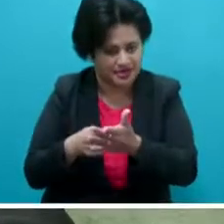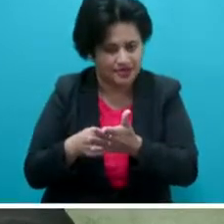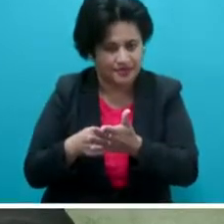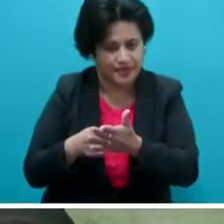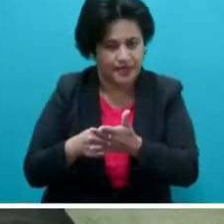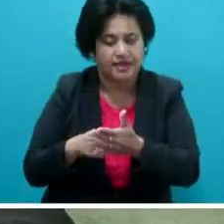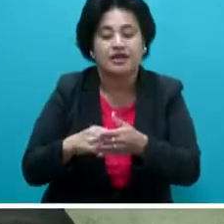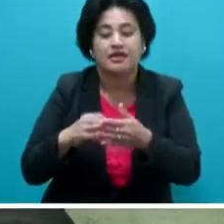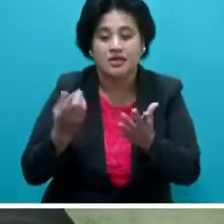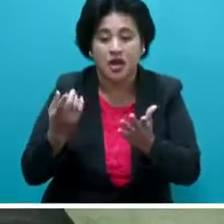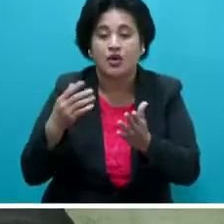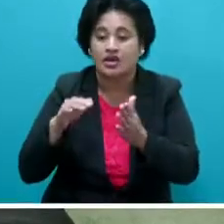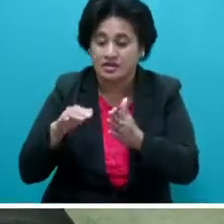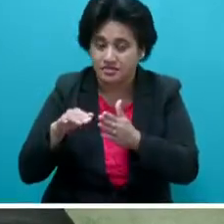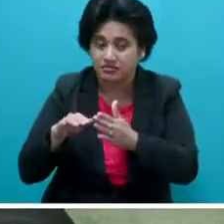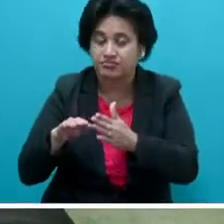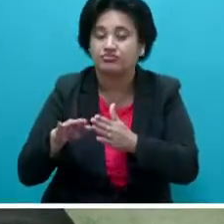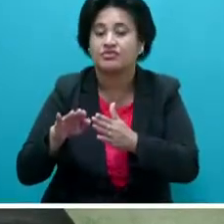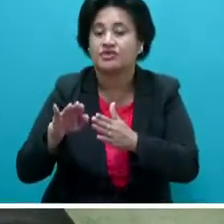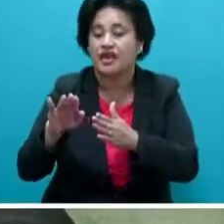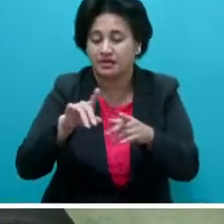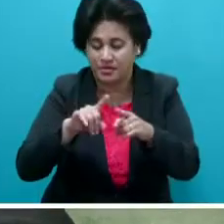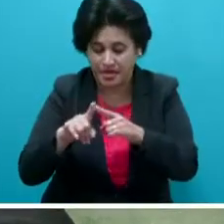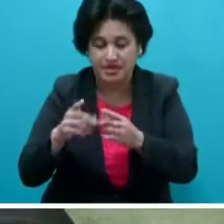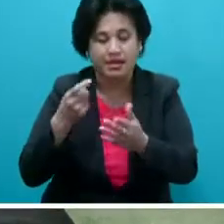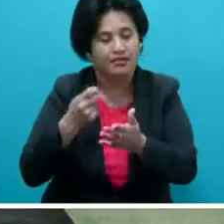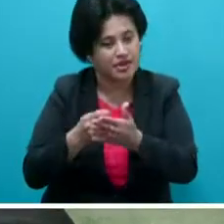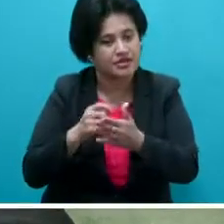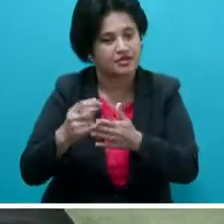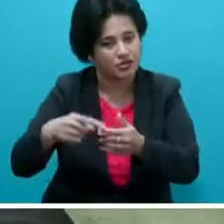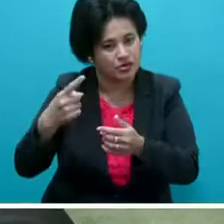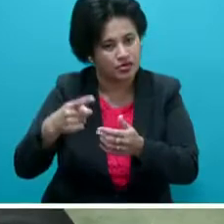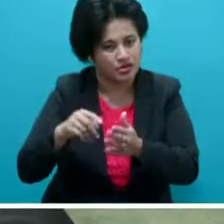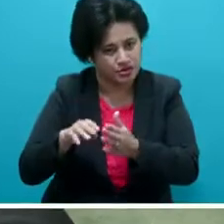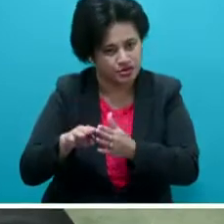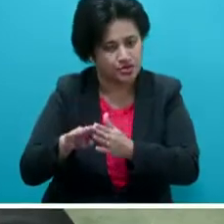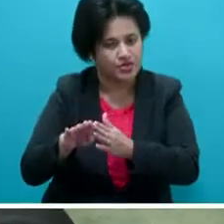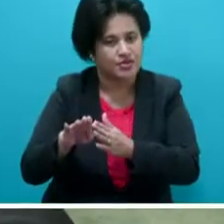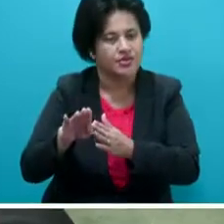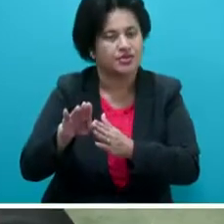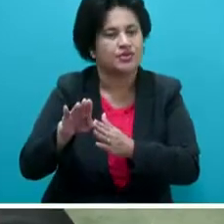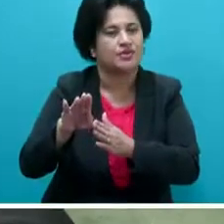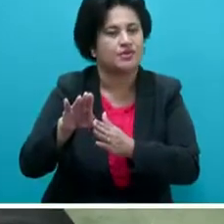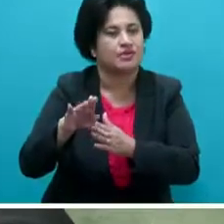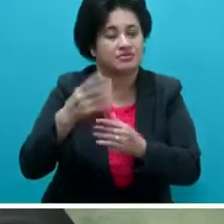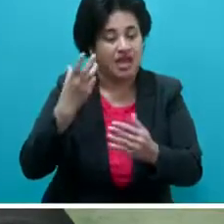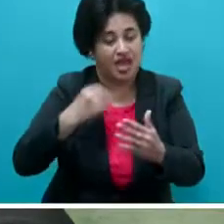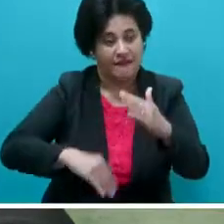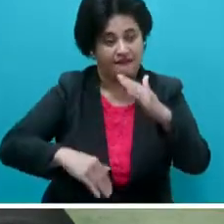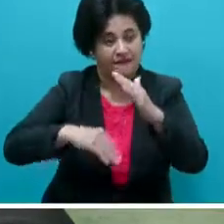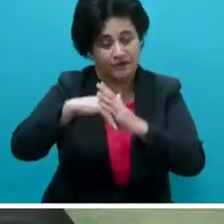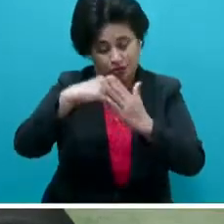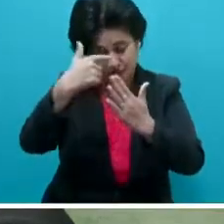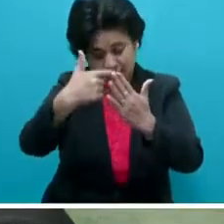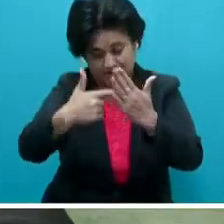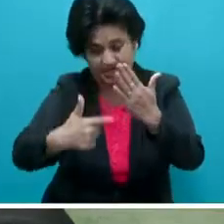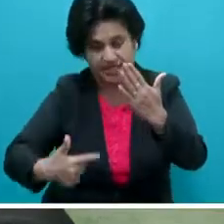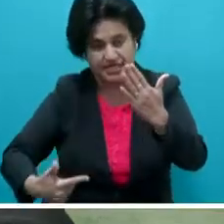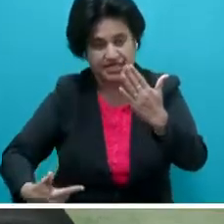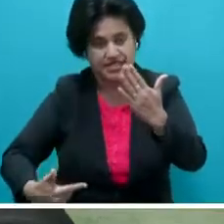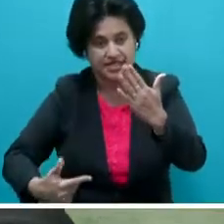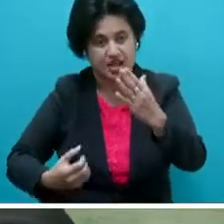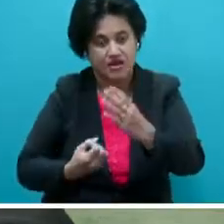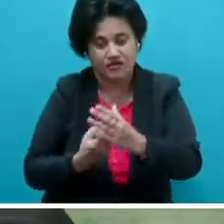economy is still growing. I have reached out to the members from the other side. I have a full list of the growth rates